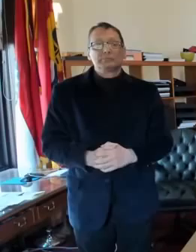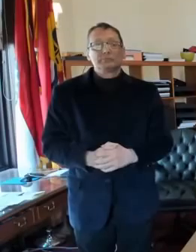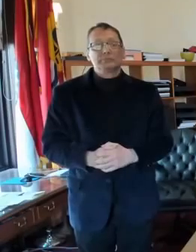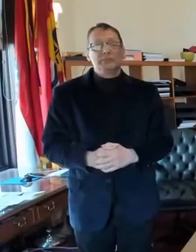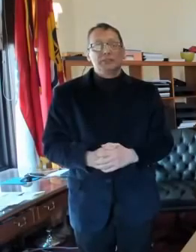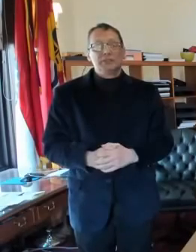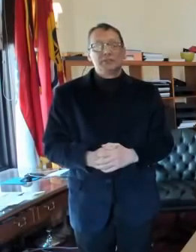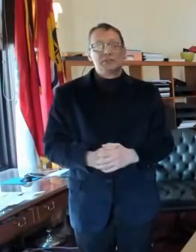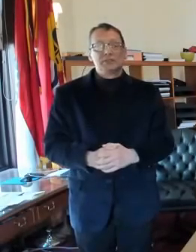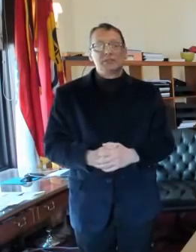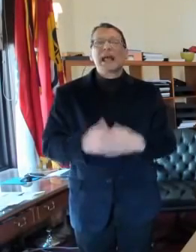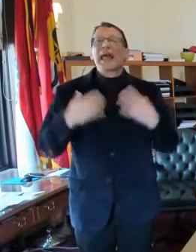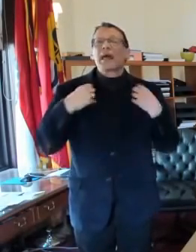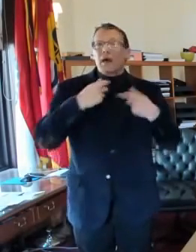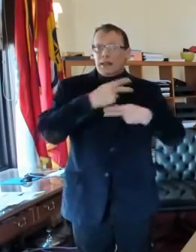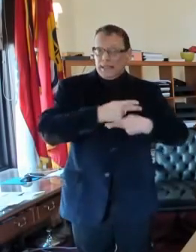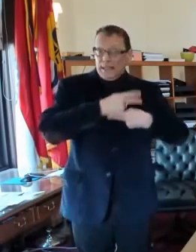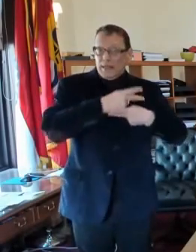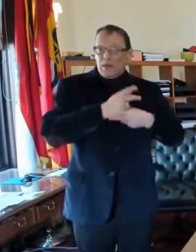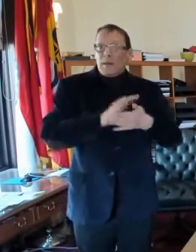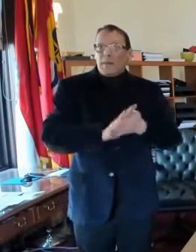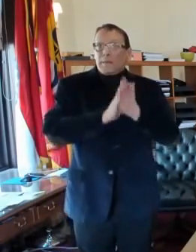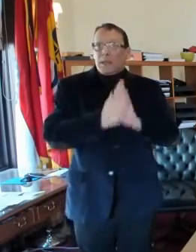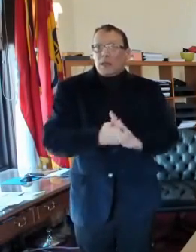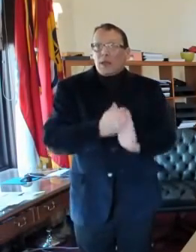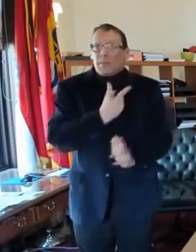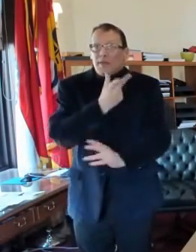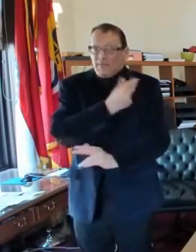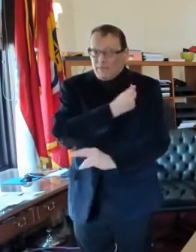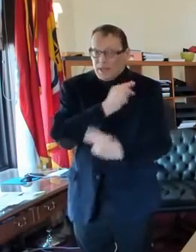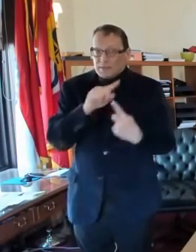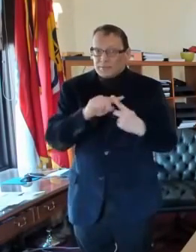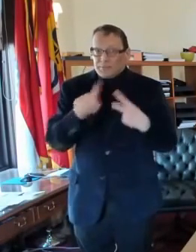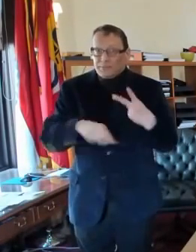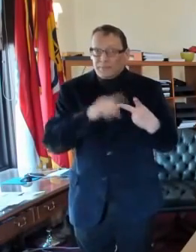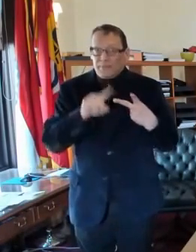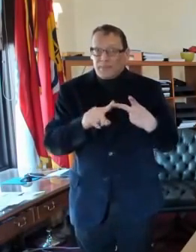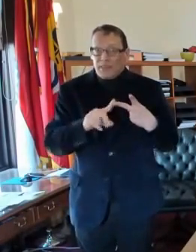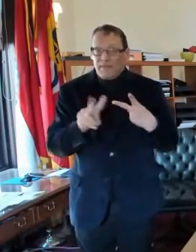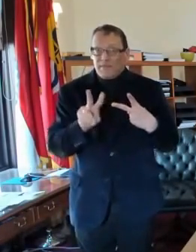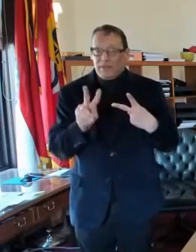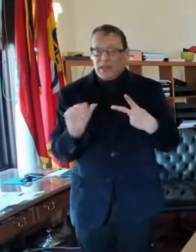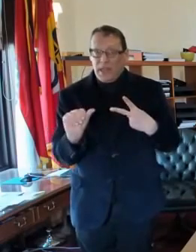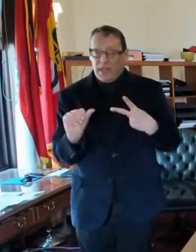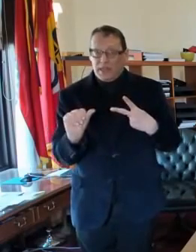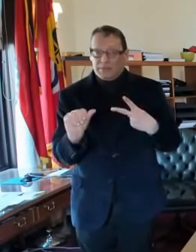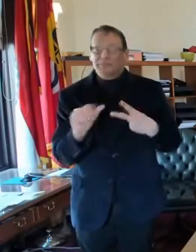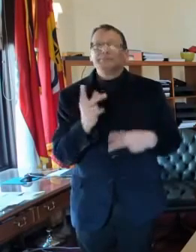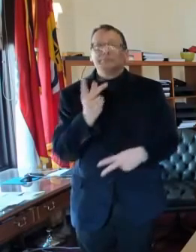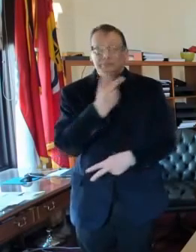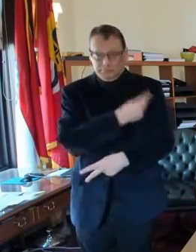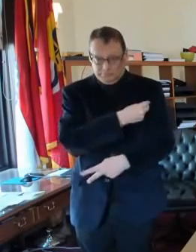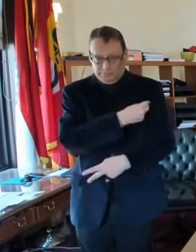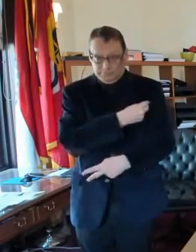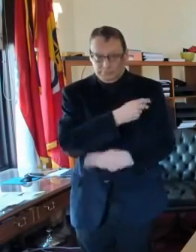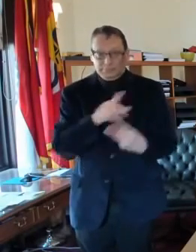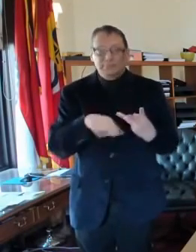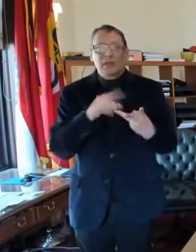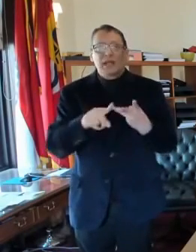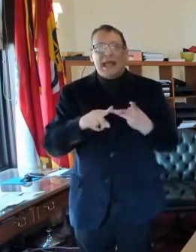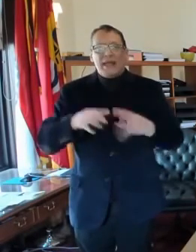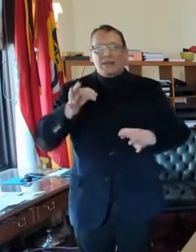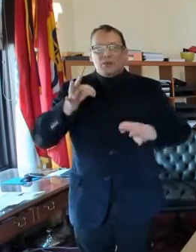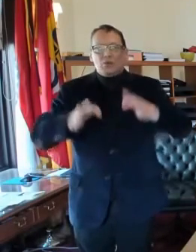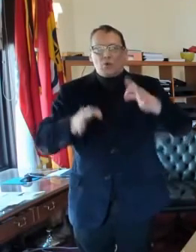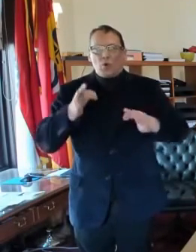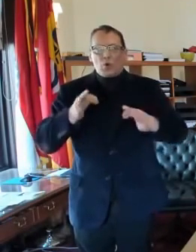So healthcare systems are getting vaccinated. VA is getting vaccinated. I think the federal court